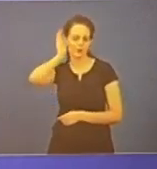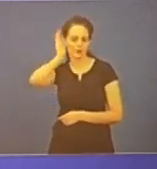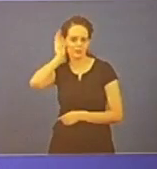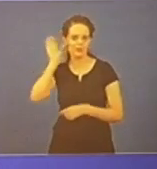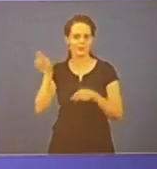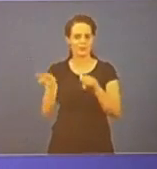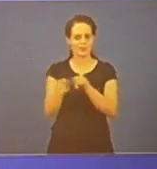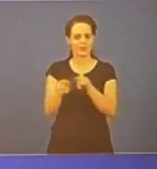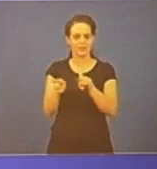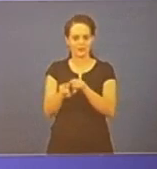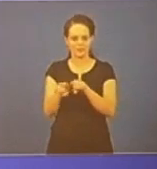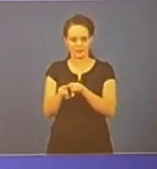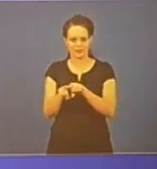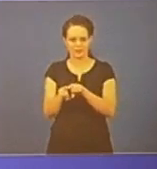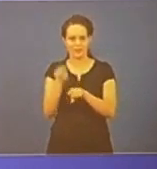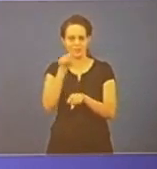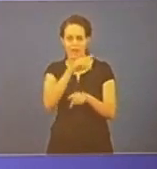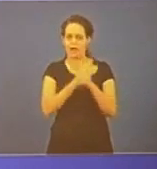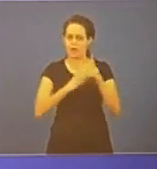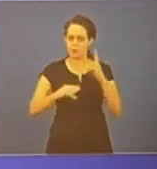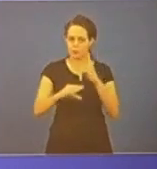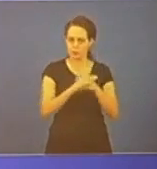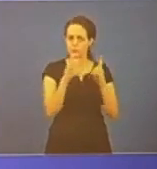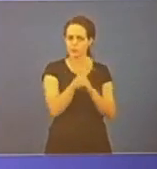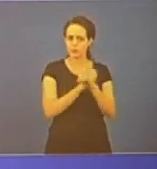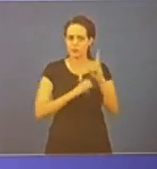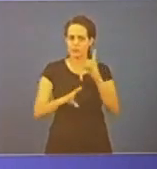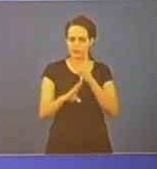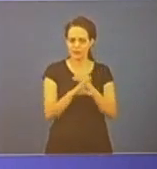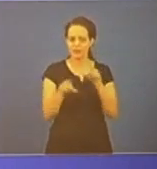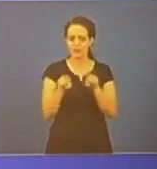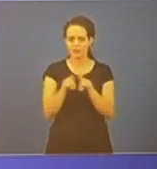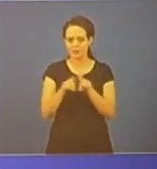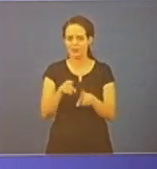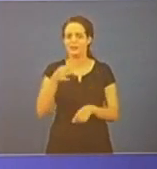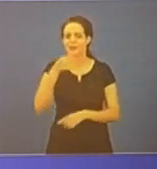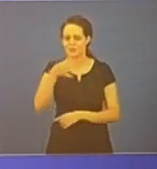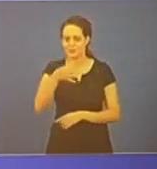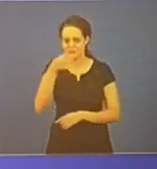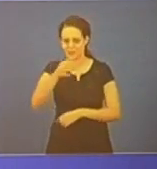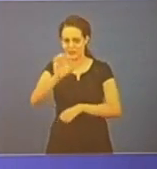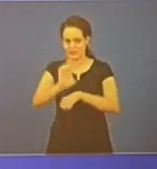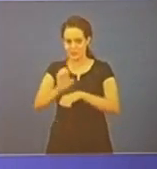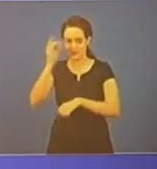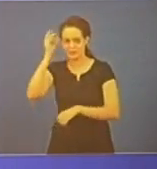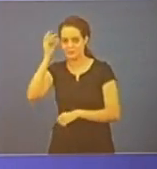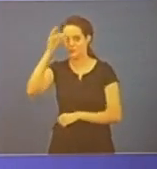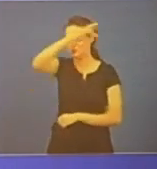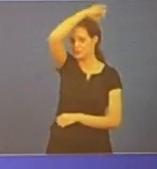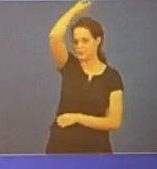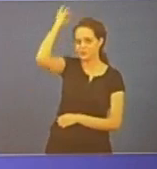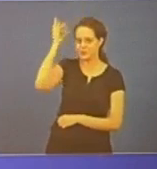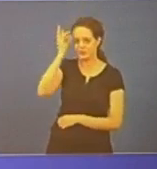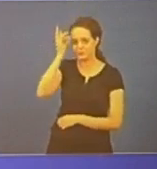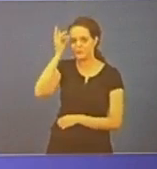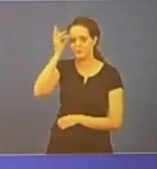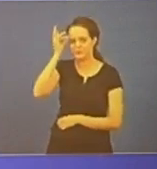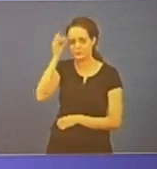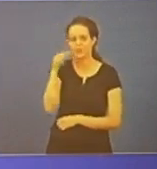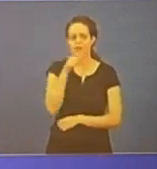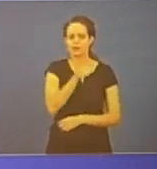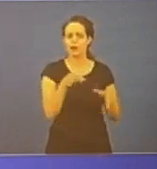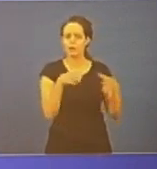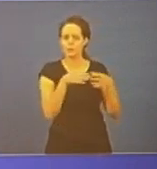the service during the week. Also, Cachoeiro de Itapemirim, they are receiving the Sunday